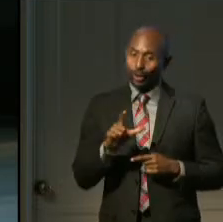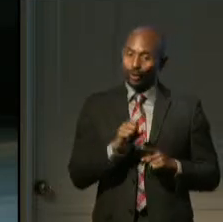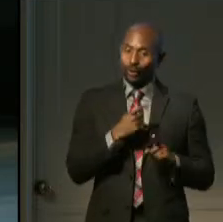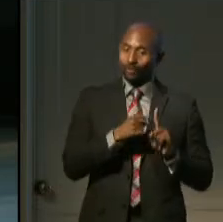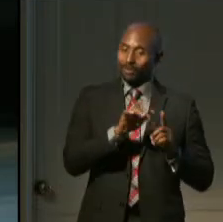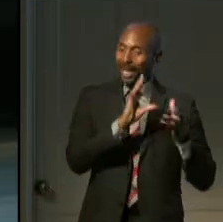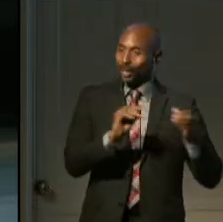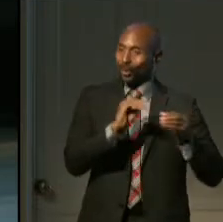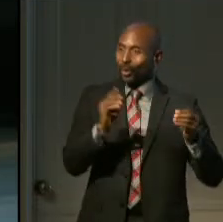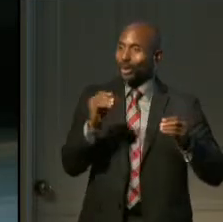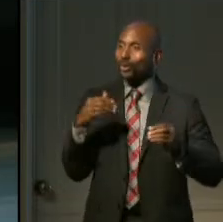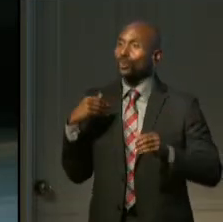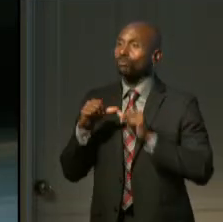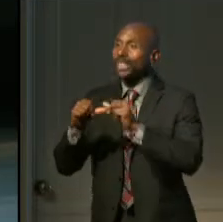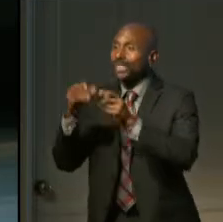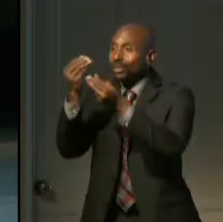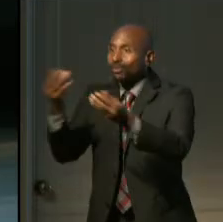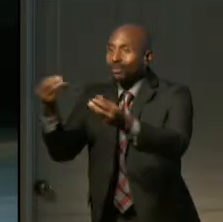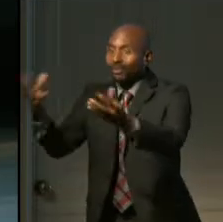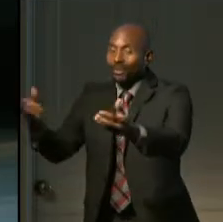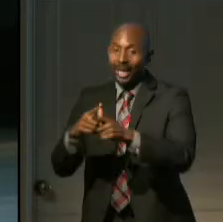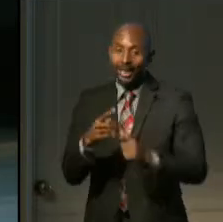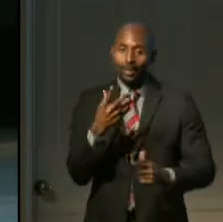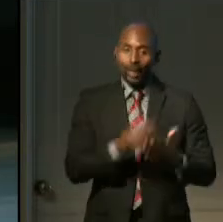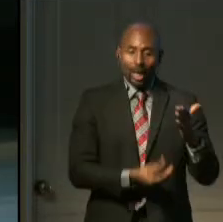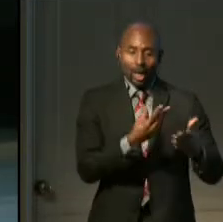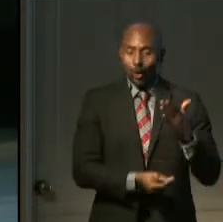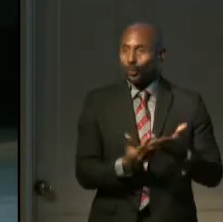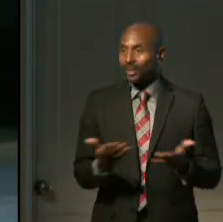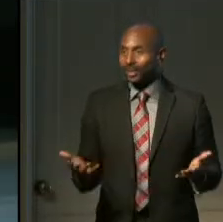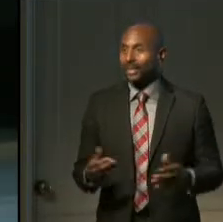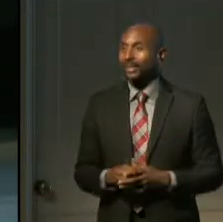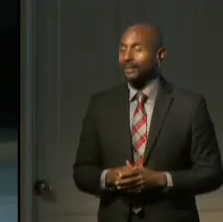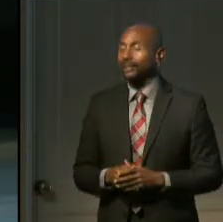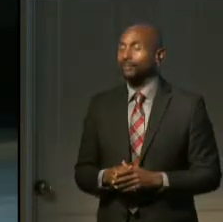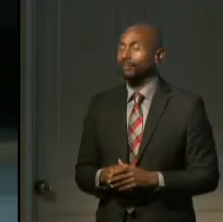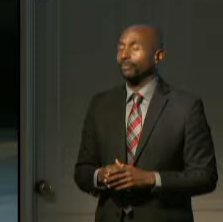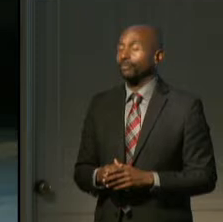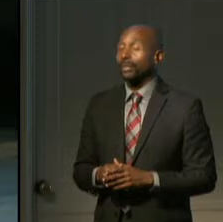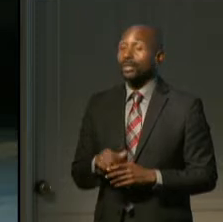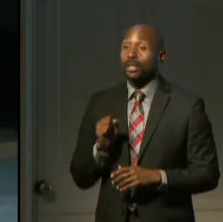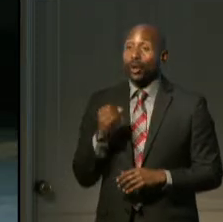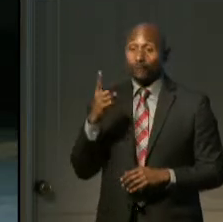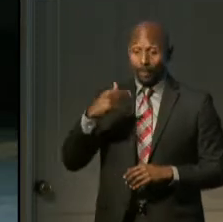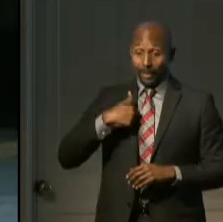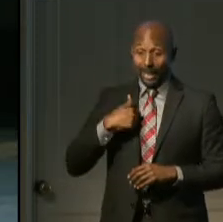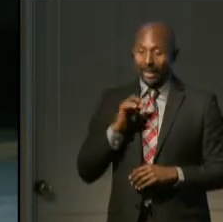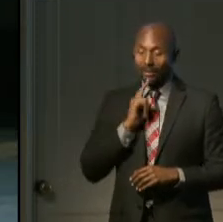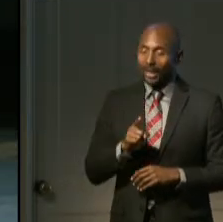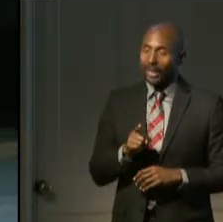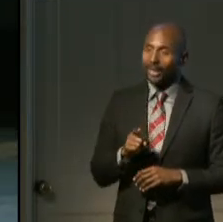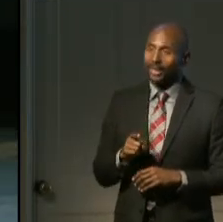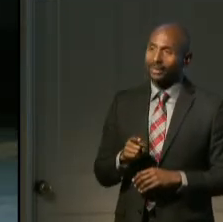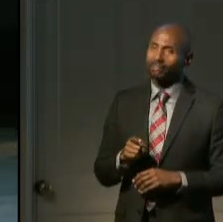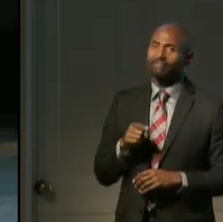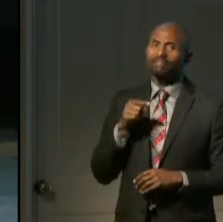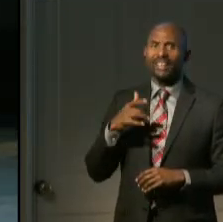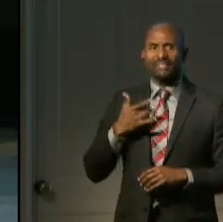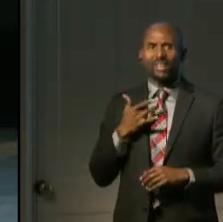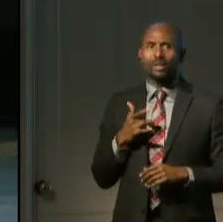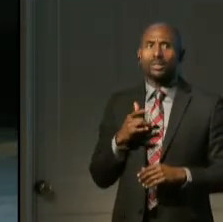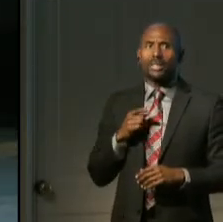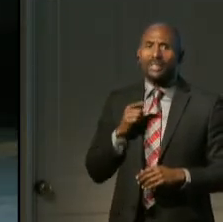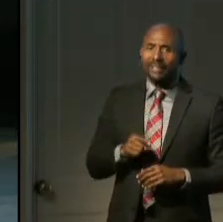tell, and so much is lost. So this feels like one of the most urgent things that we can do as people, as